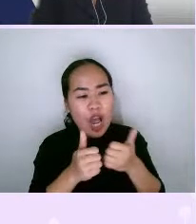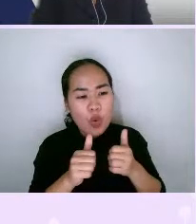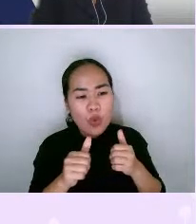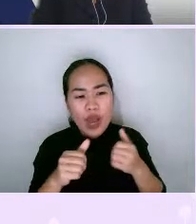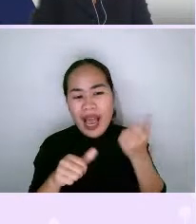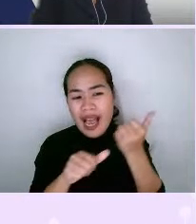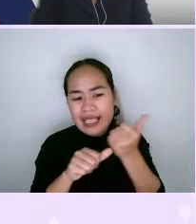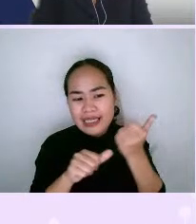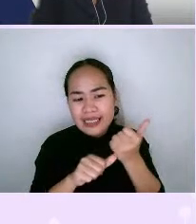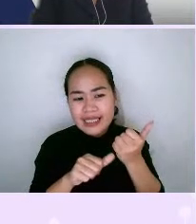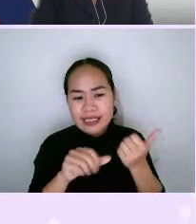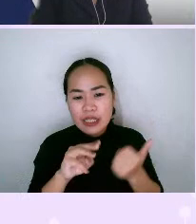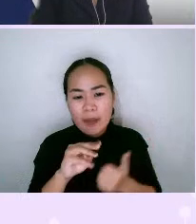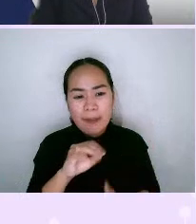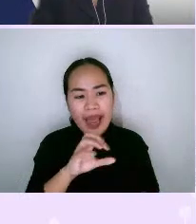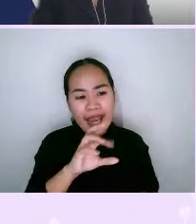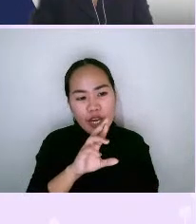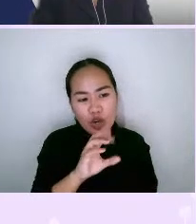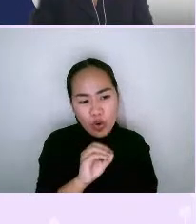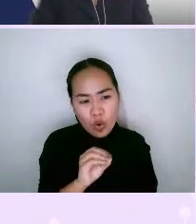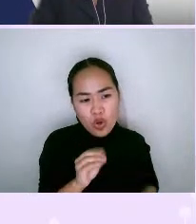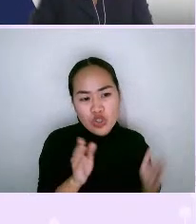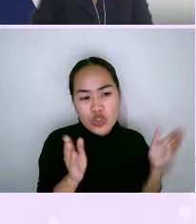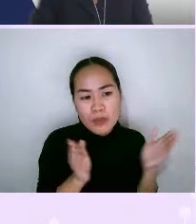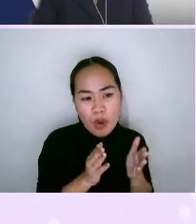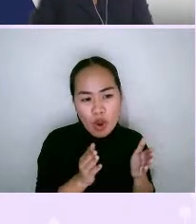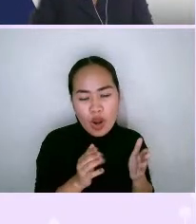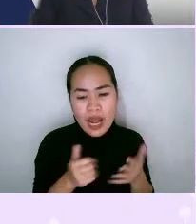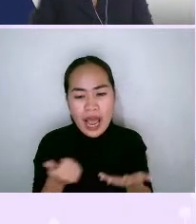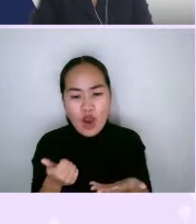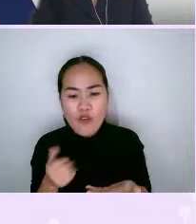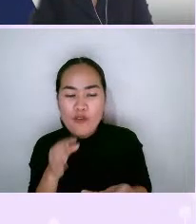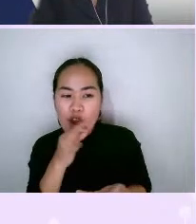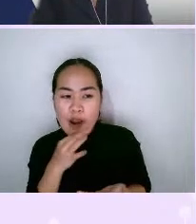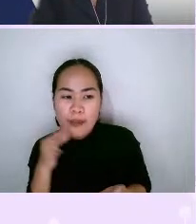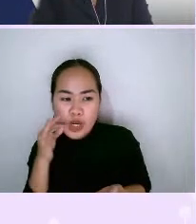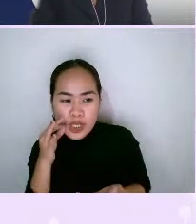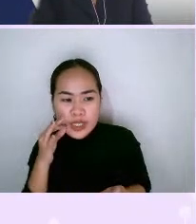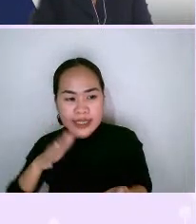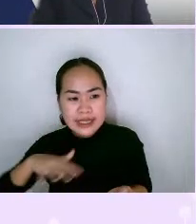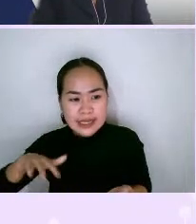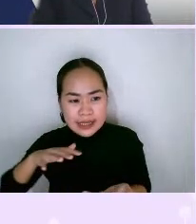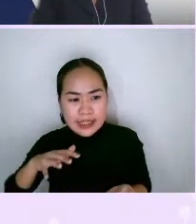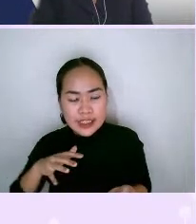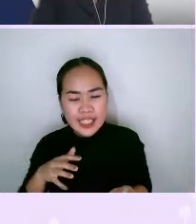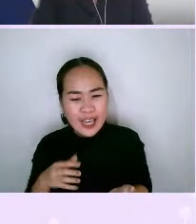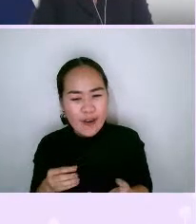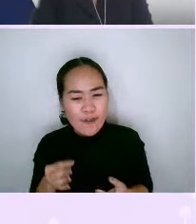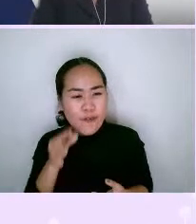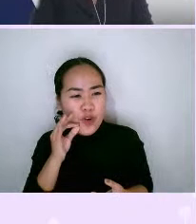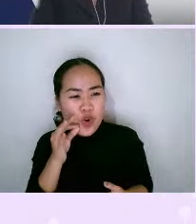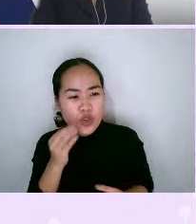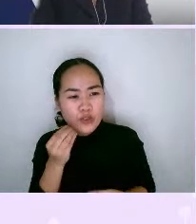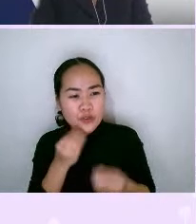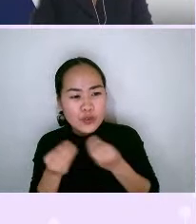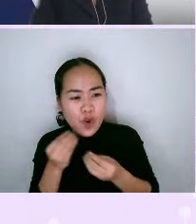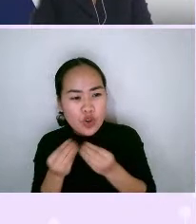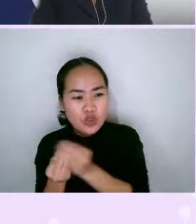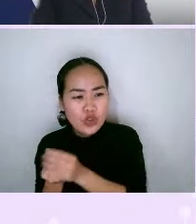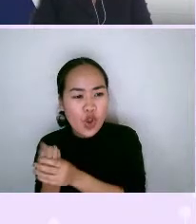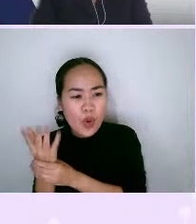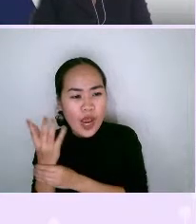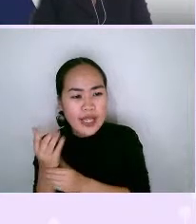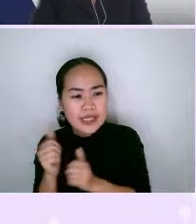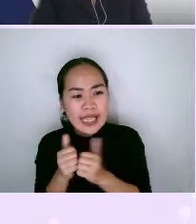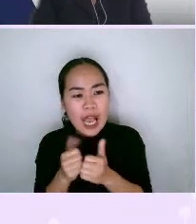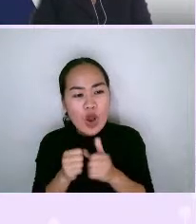medium enterprises, our local farmers, fruit growers, and cooperatives to sell their fresh